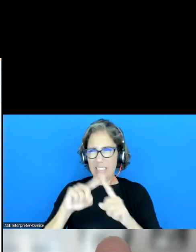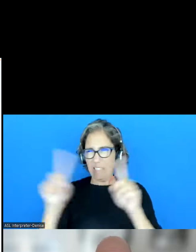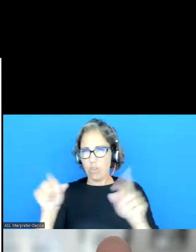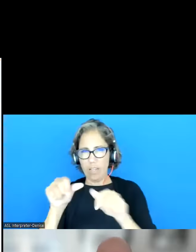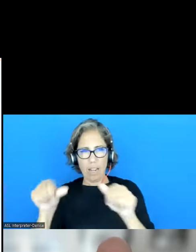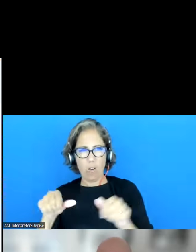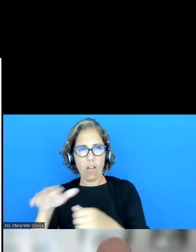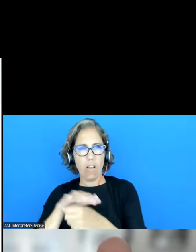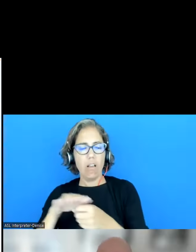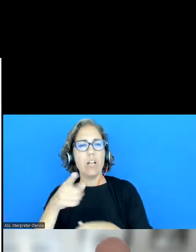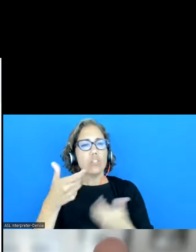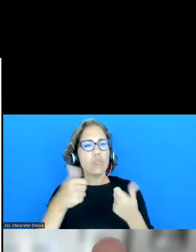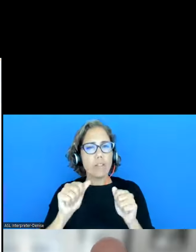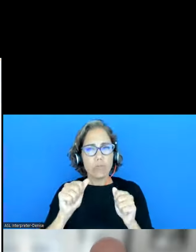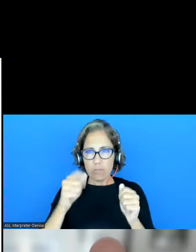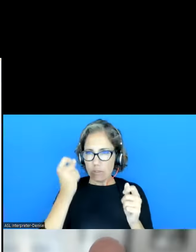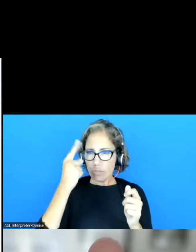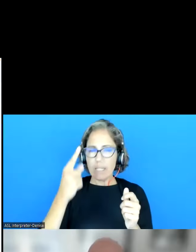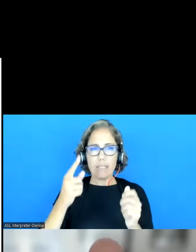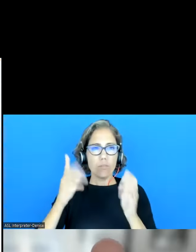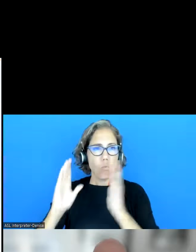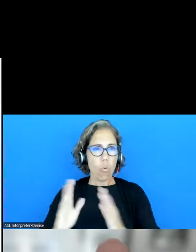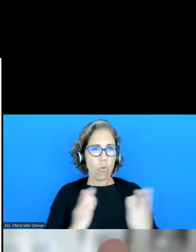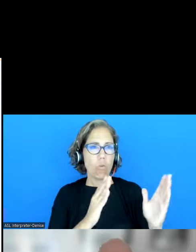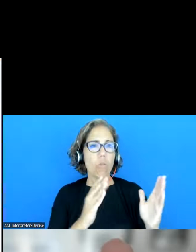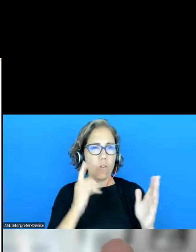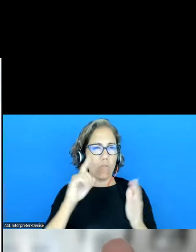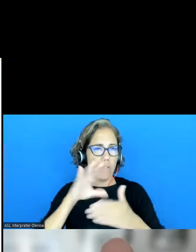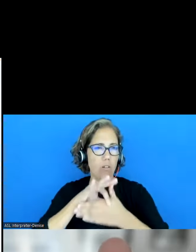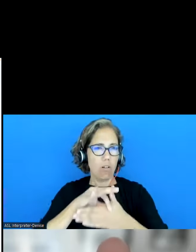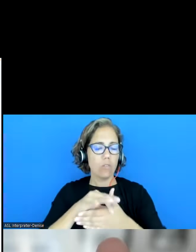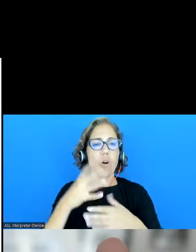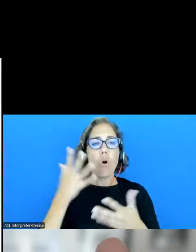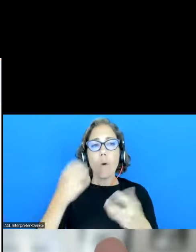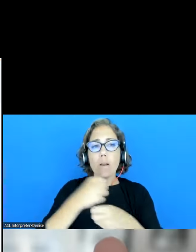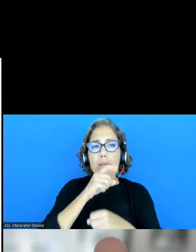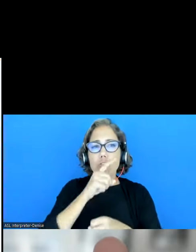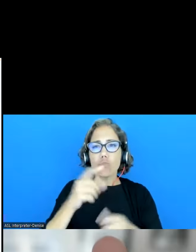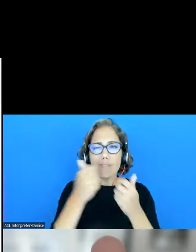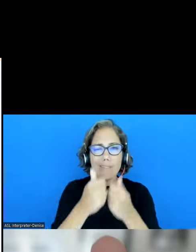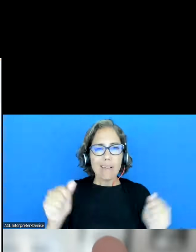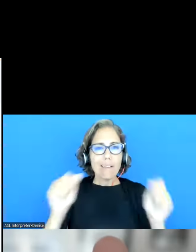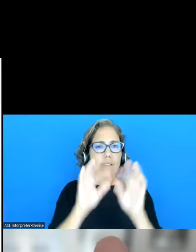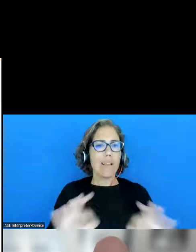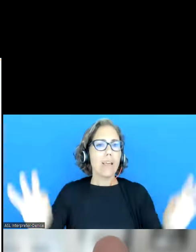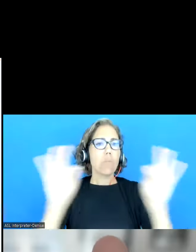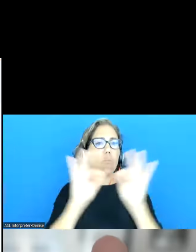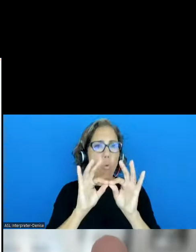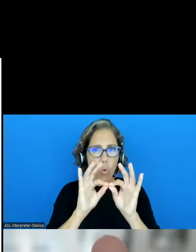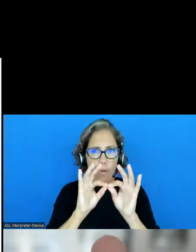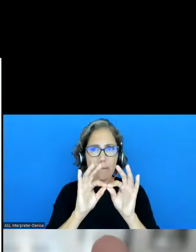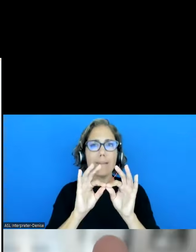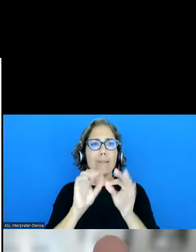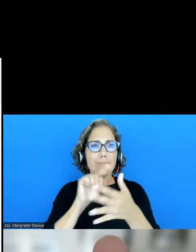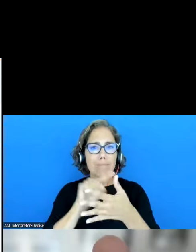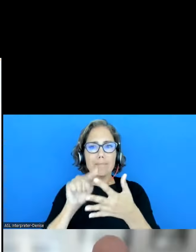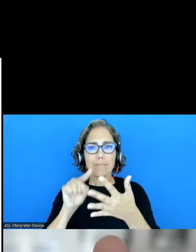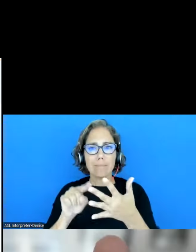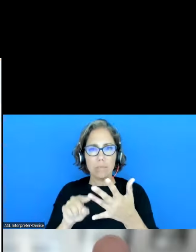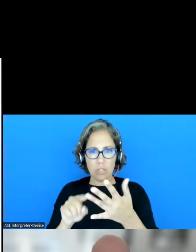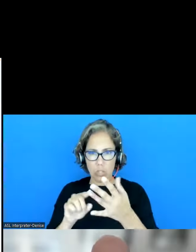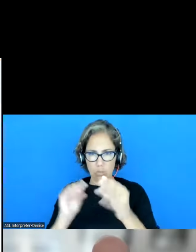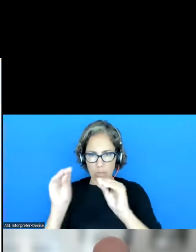trying to understand the order to intake the content. You also want to make sure that any important elements are actually positioned before